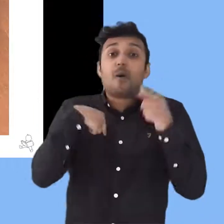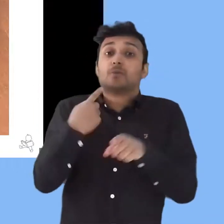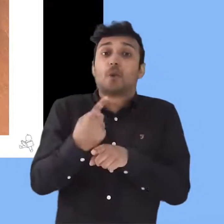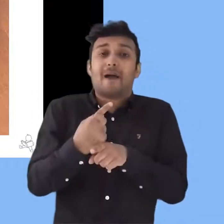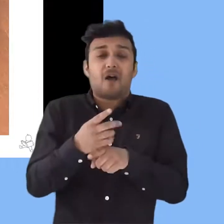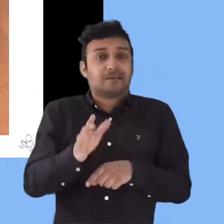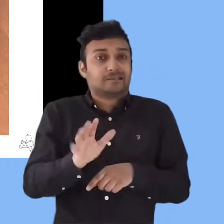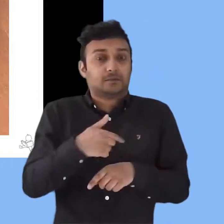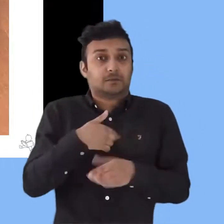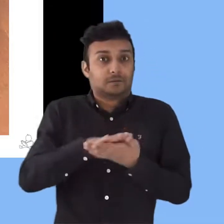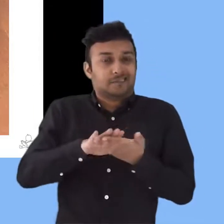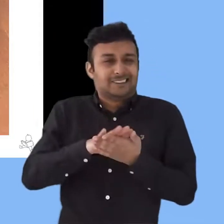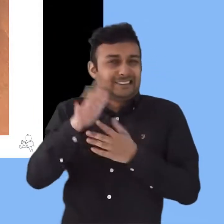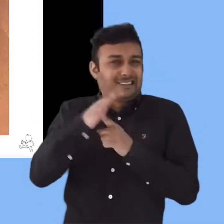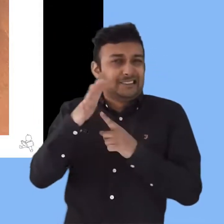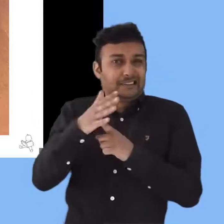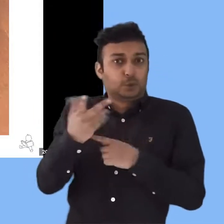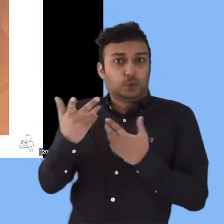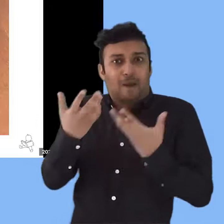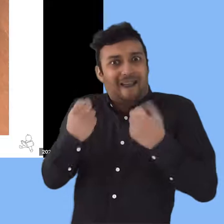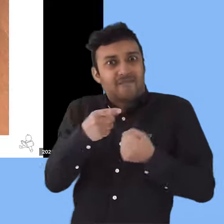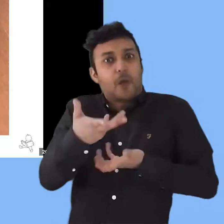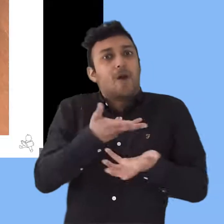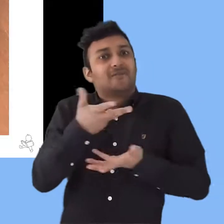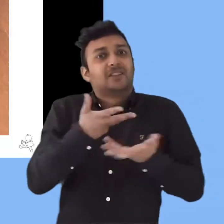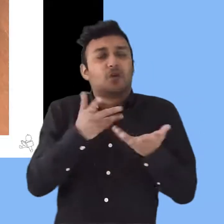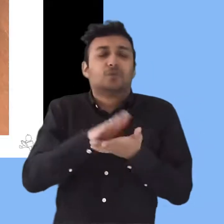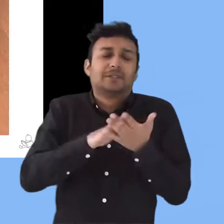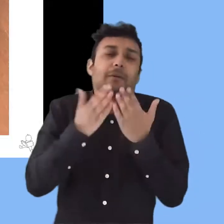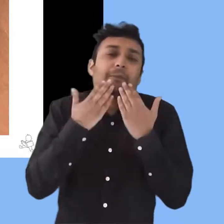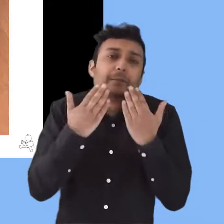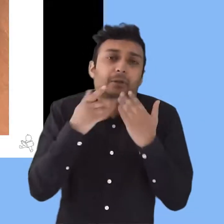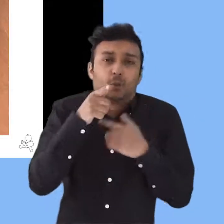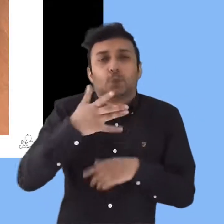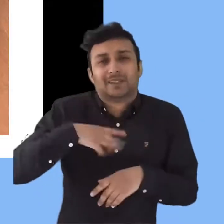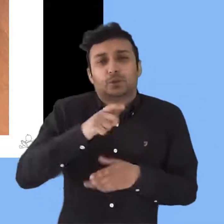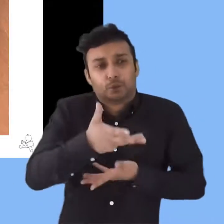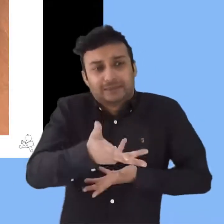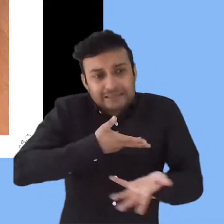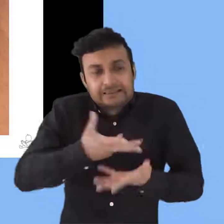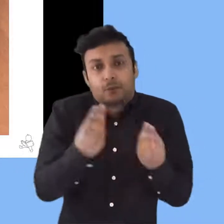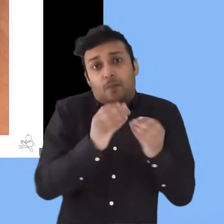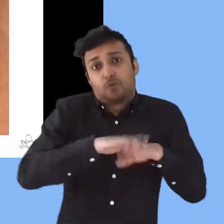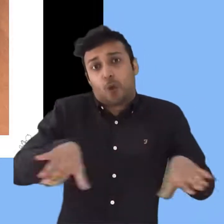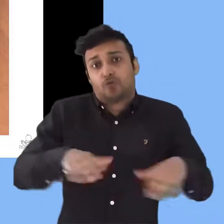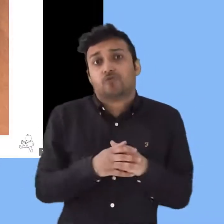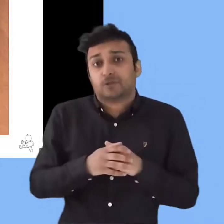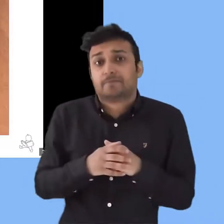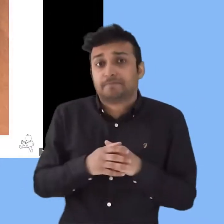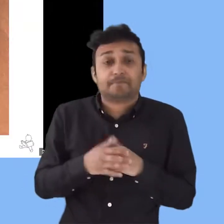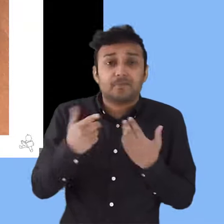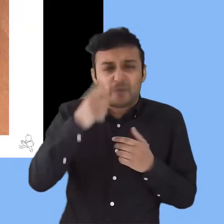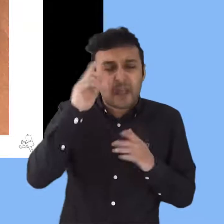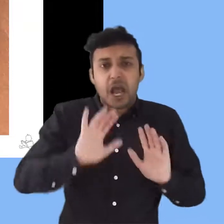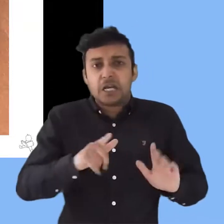conversations is really, really important. So please, please, please talk to the children about these sorts of issues. There's no such thing as them being